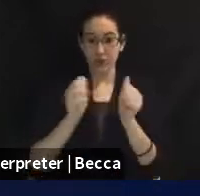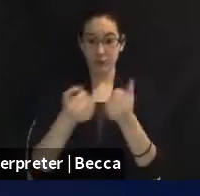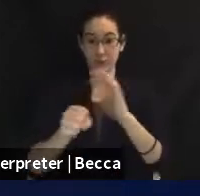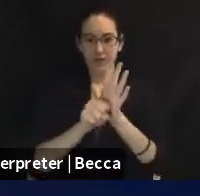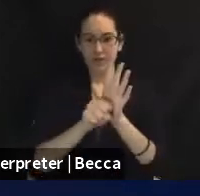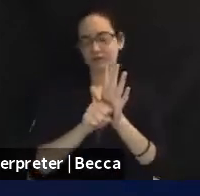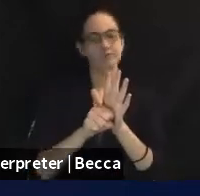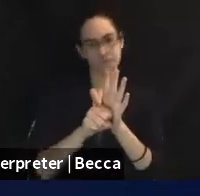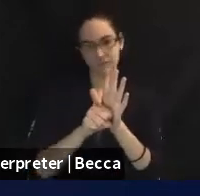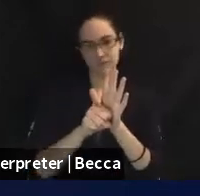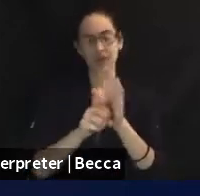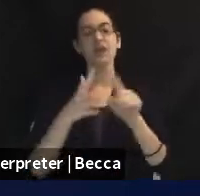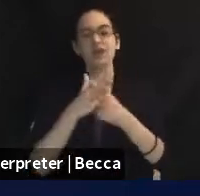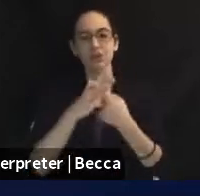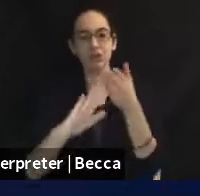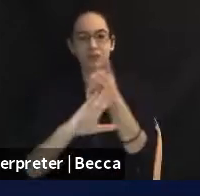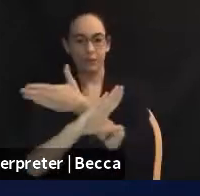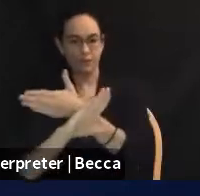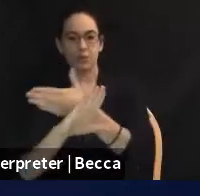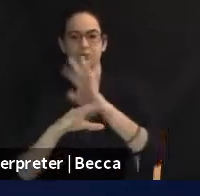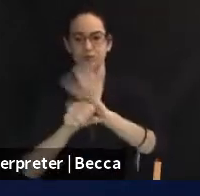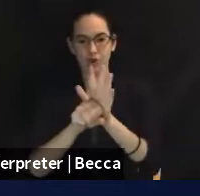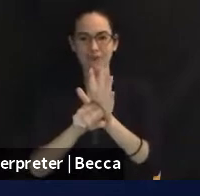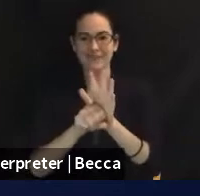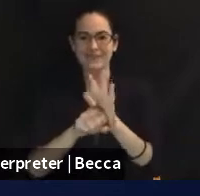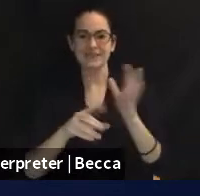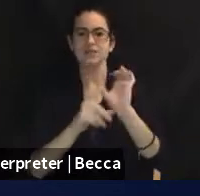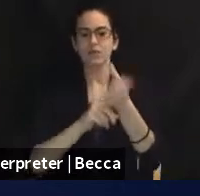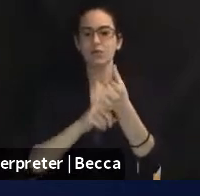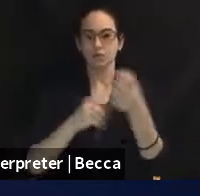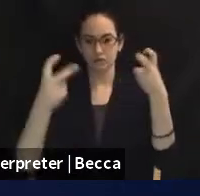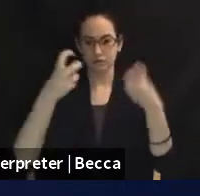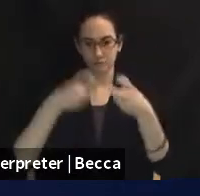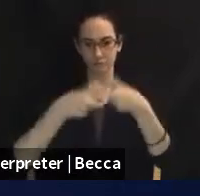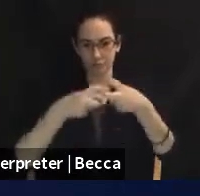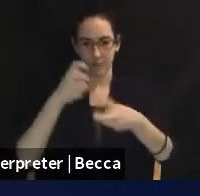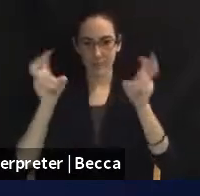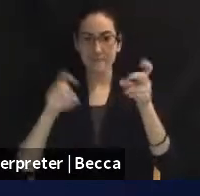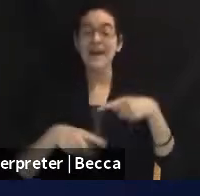It was something that's already cultural, an issue for us. And this word trust,